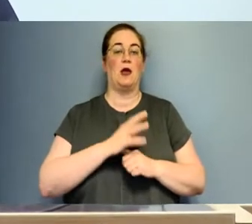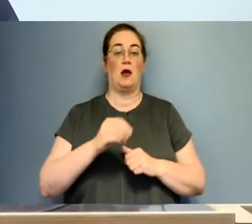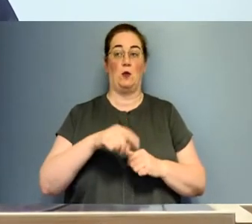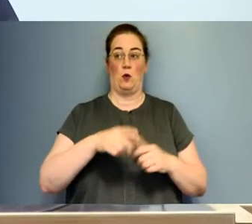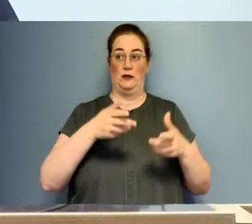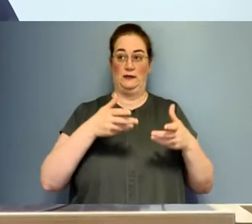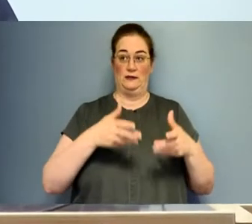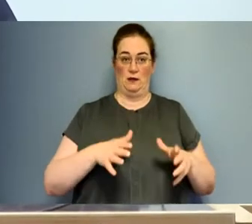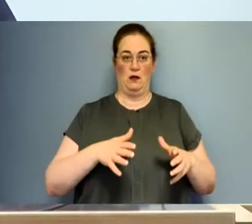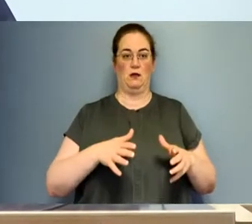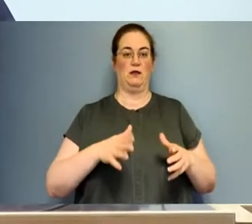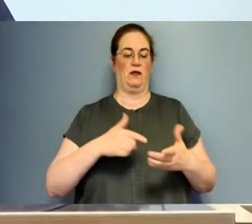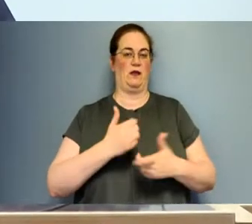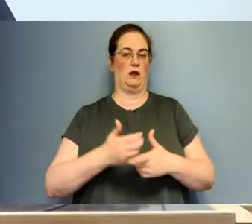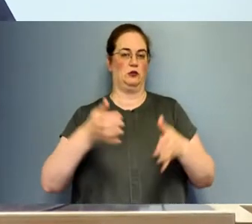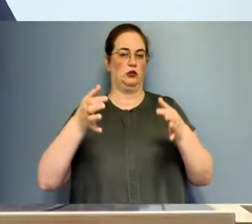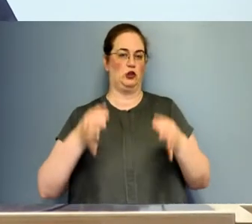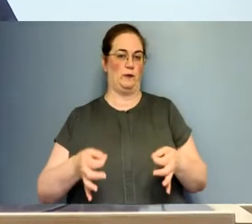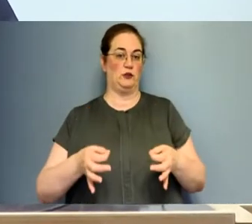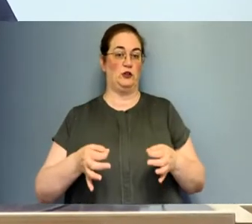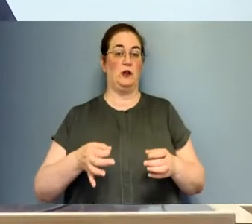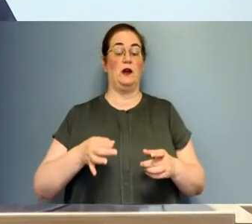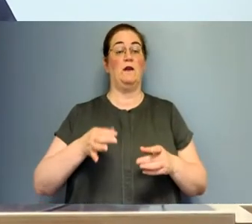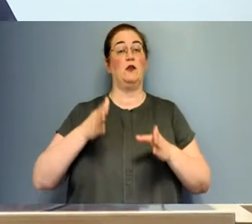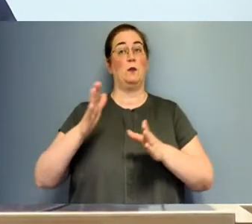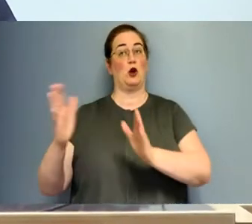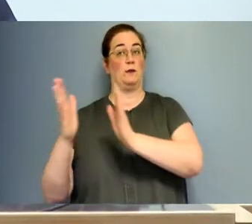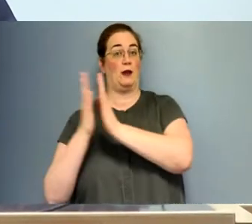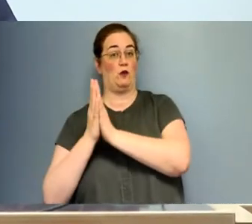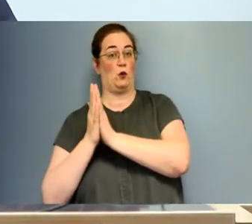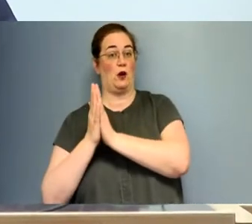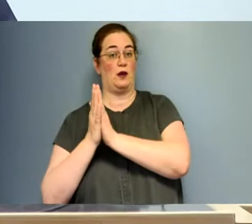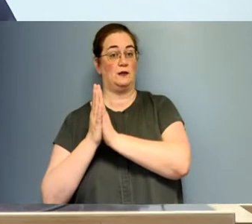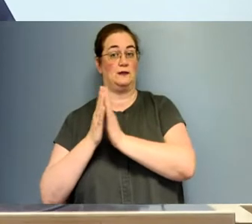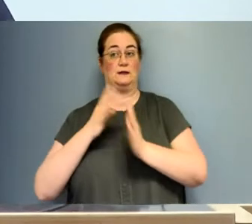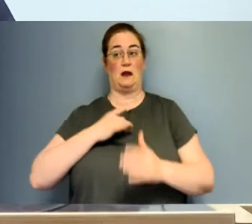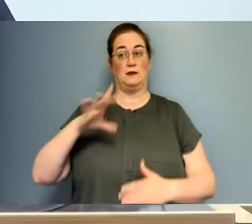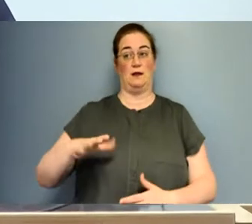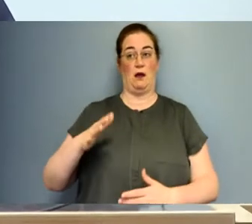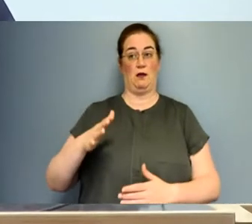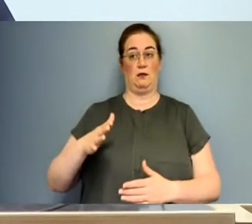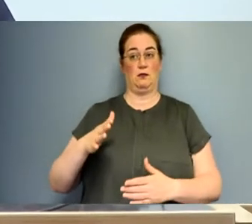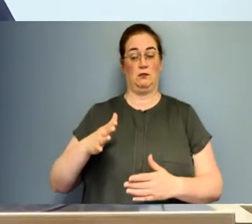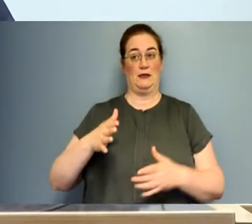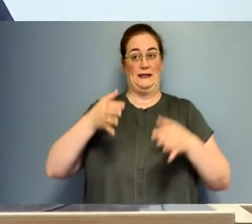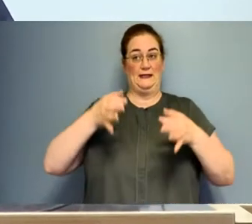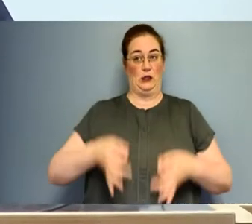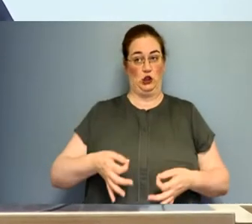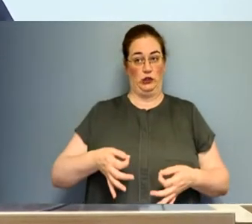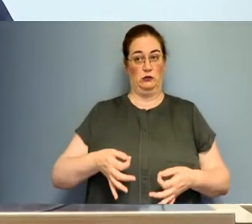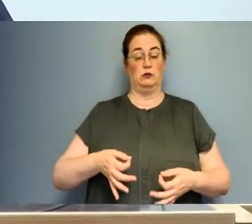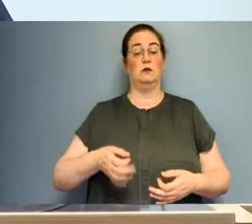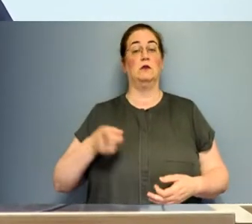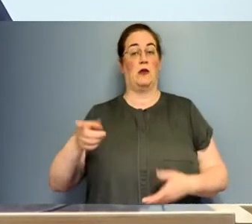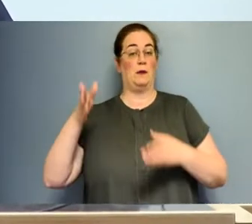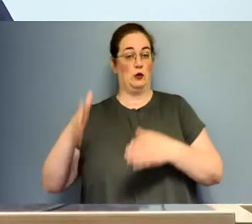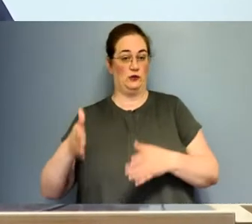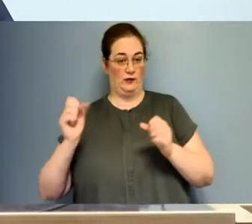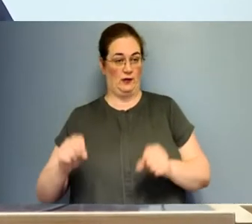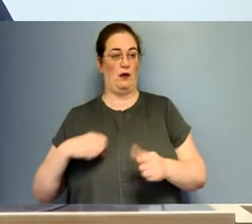is done, a determination is made. If the person who makes the request does not like the outcome, that person can